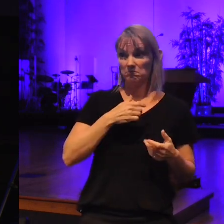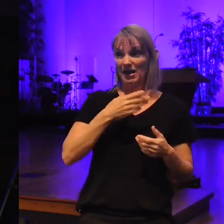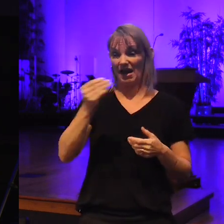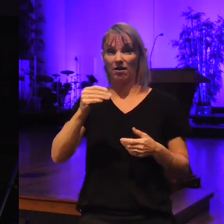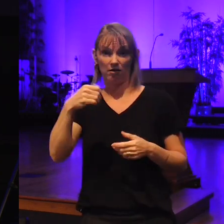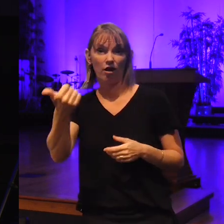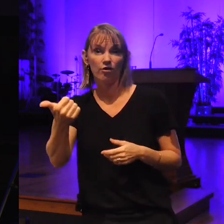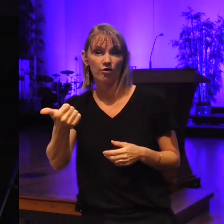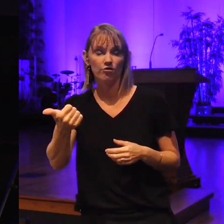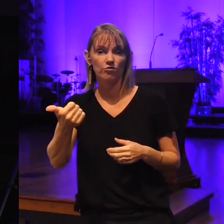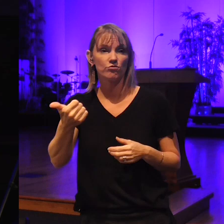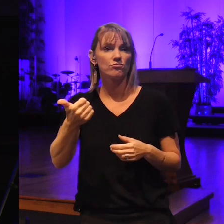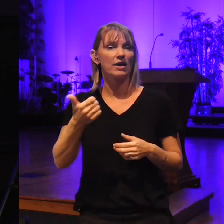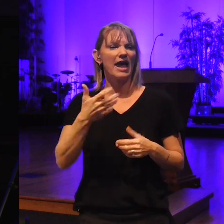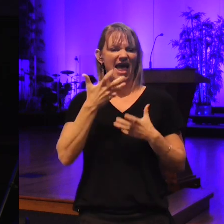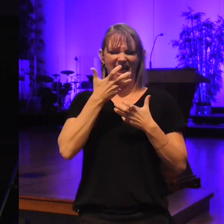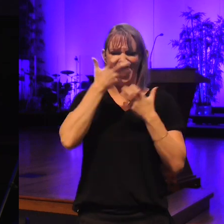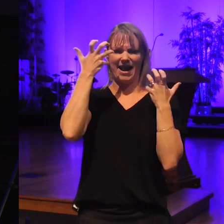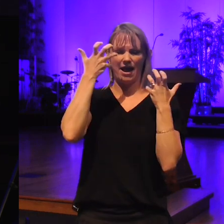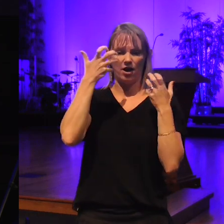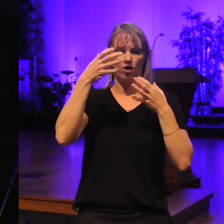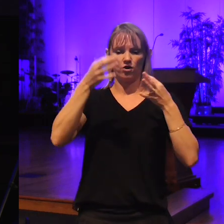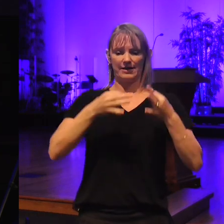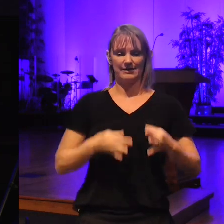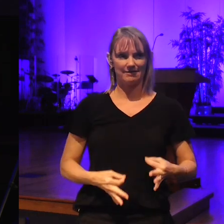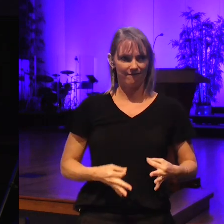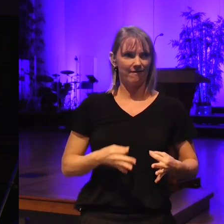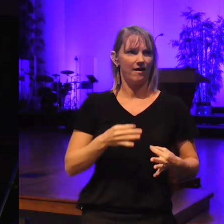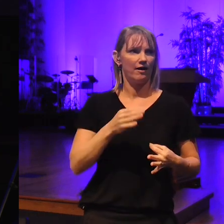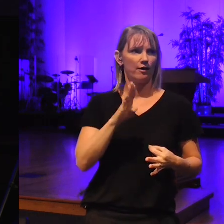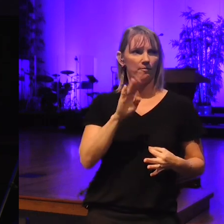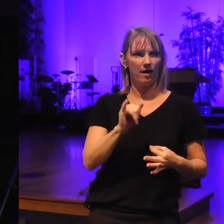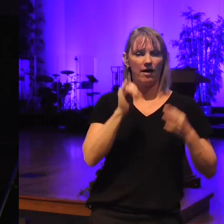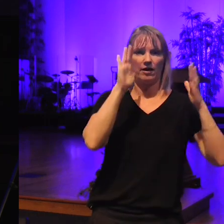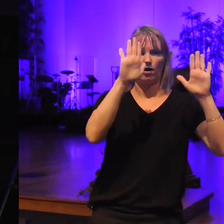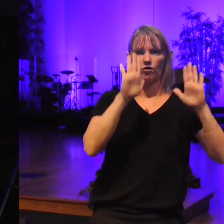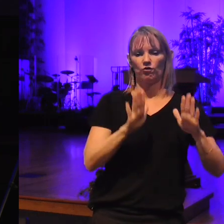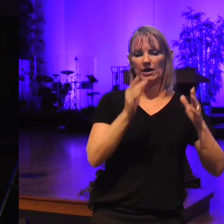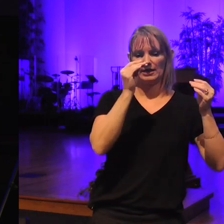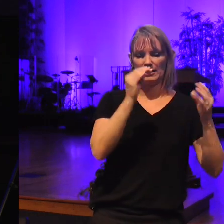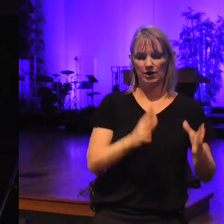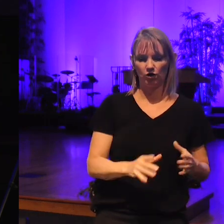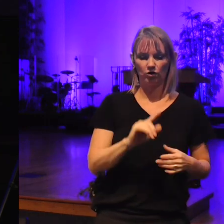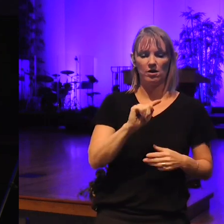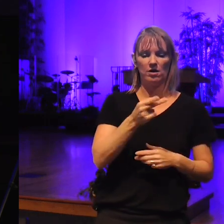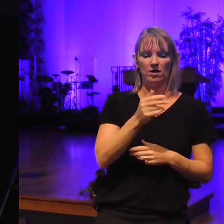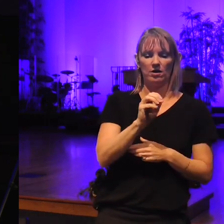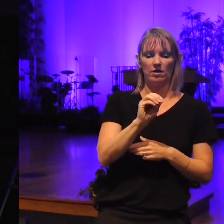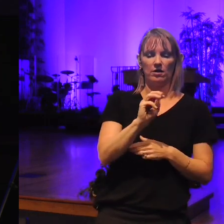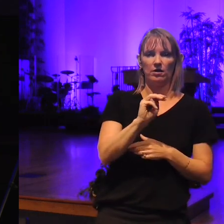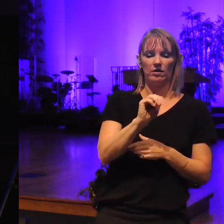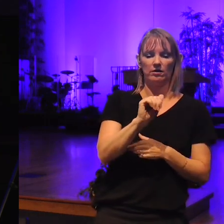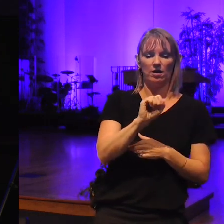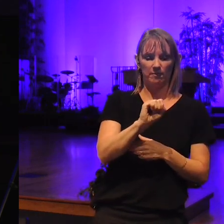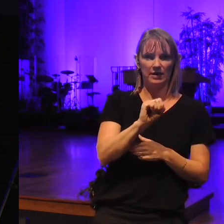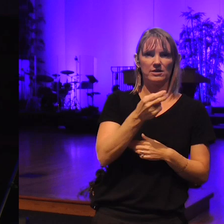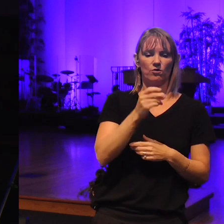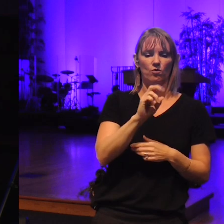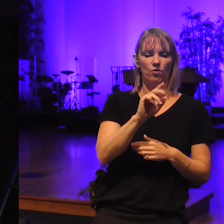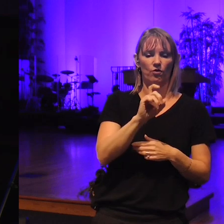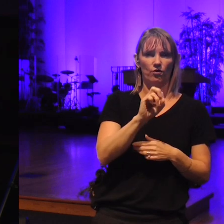others. And anger is defined by a great teacher of mine, Dr. Thomas Hora of